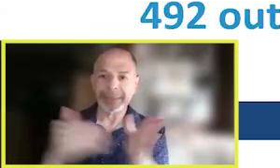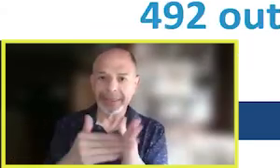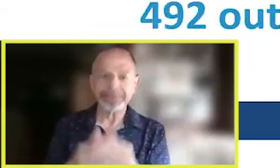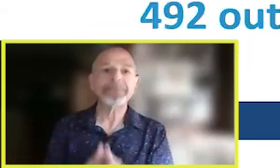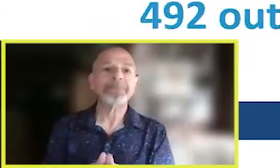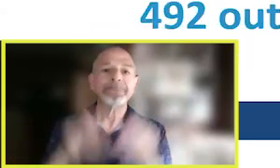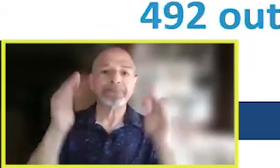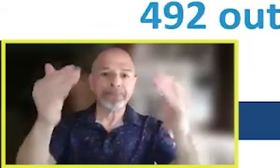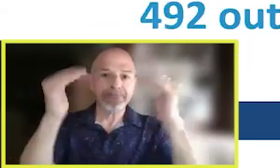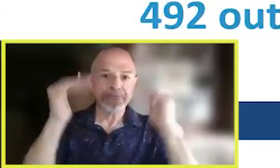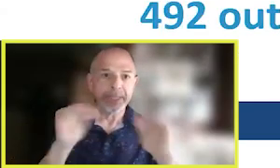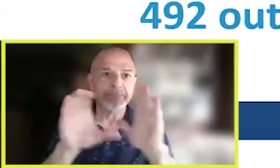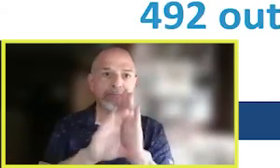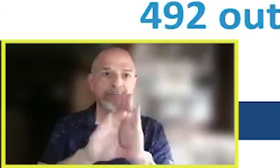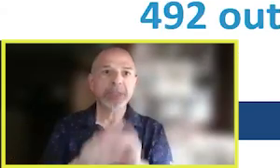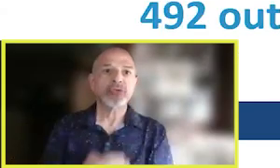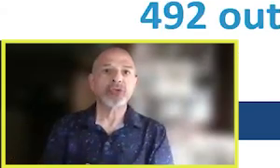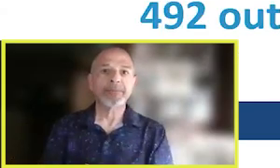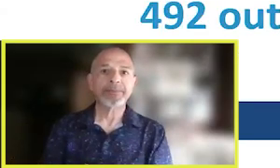Next slide, thank you.